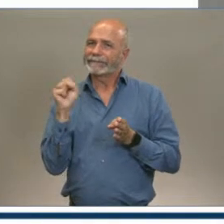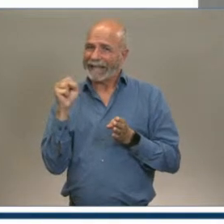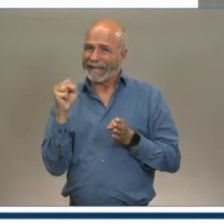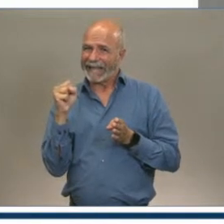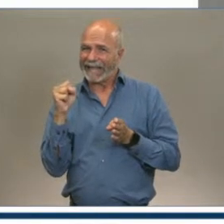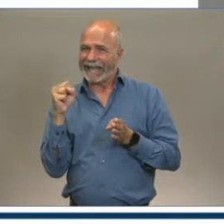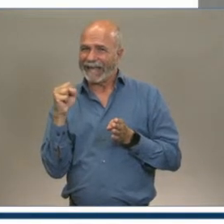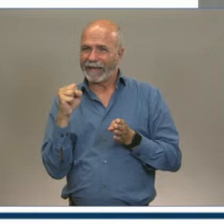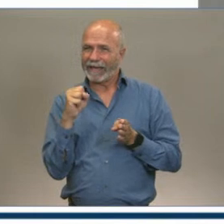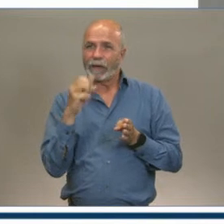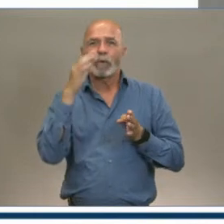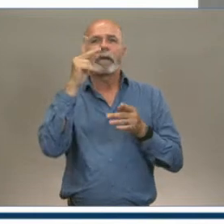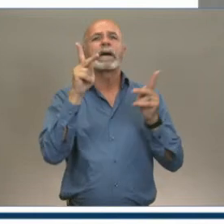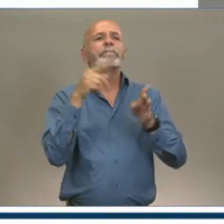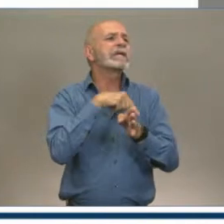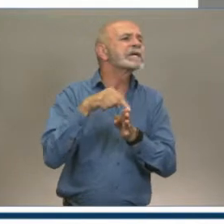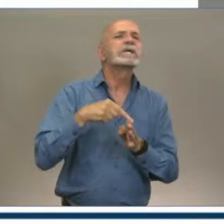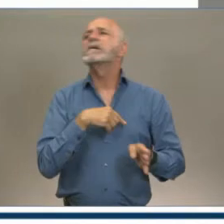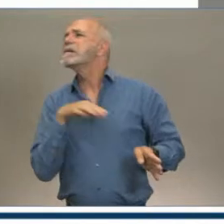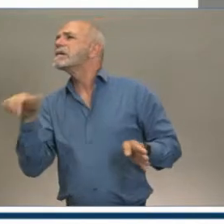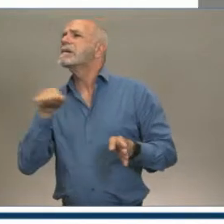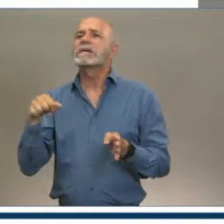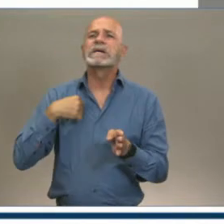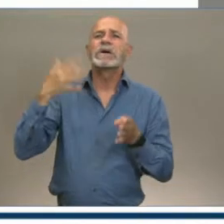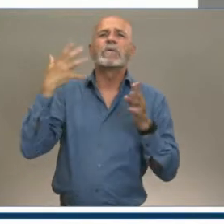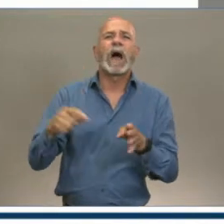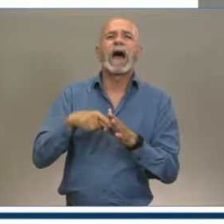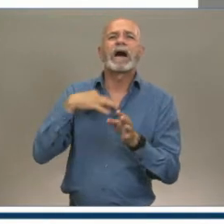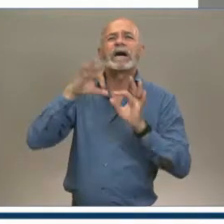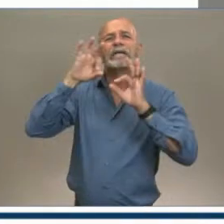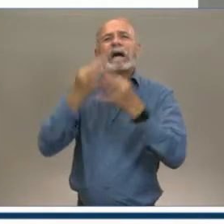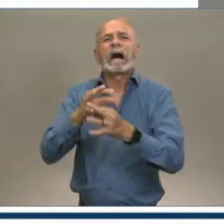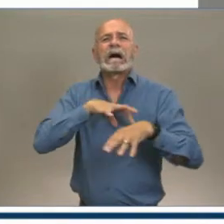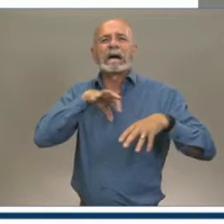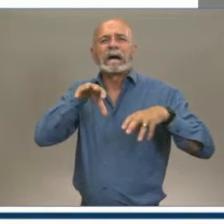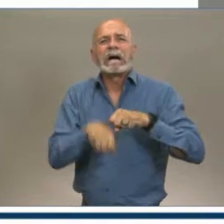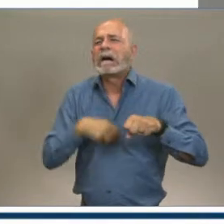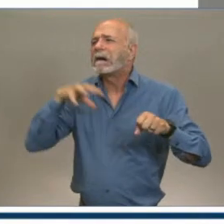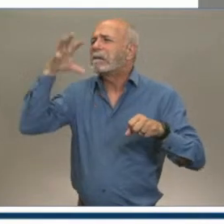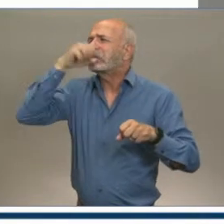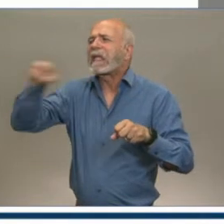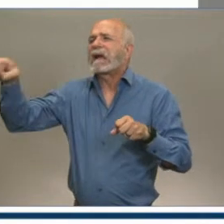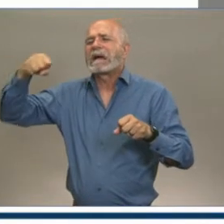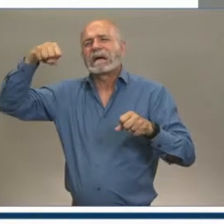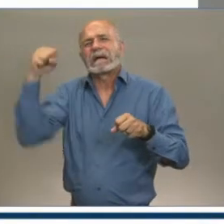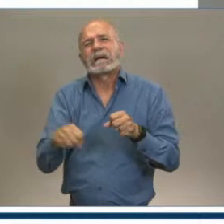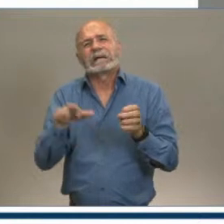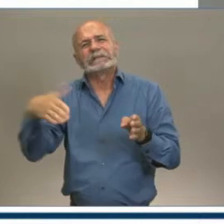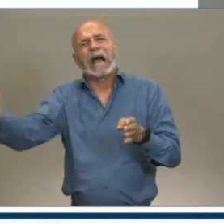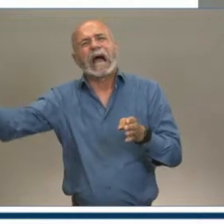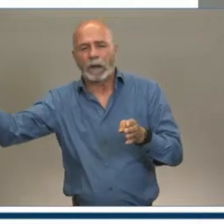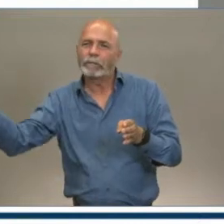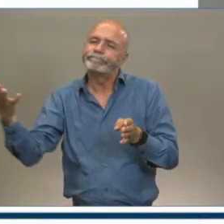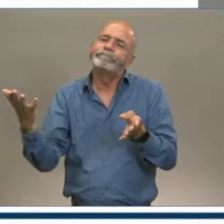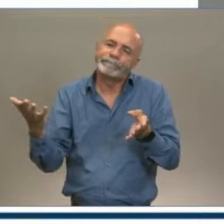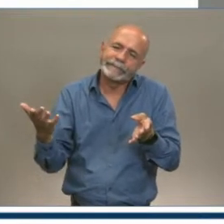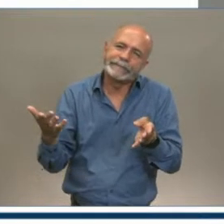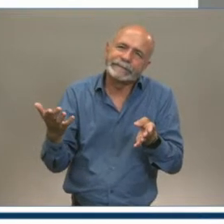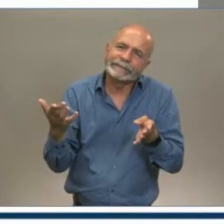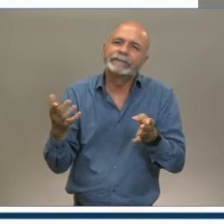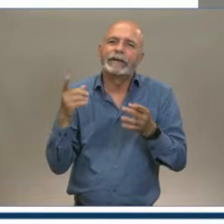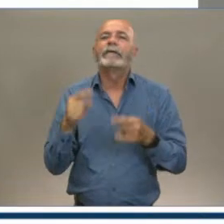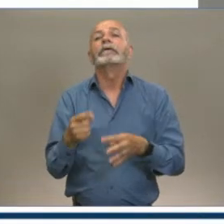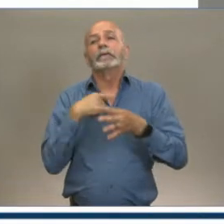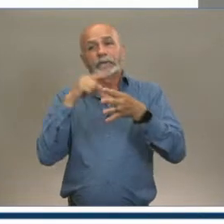those who live away and have lost loved ones here. In phase 2, people can apply for exceptions to attend funerals for